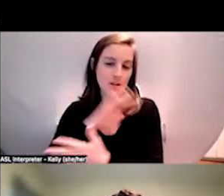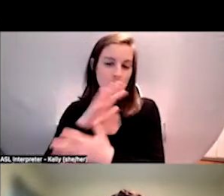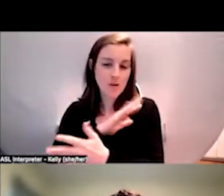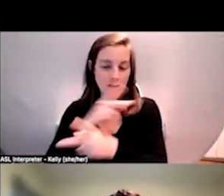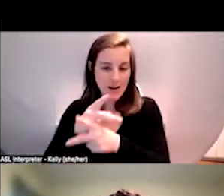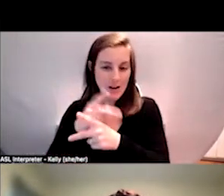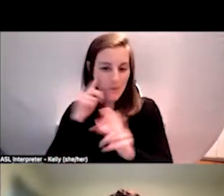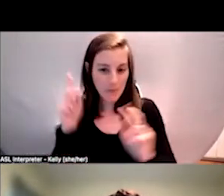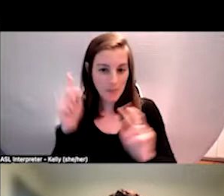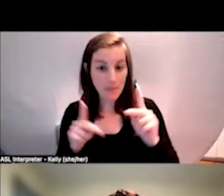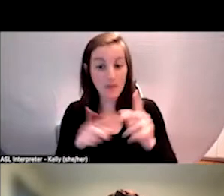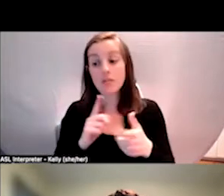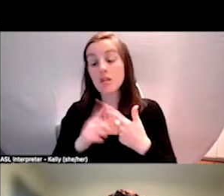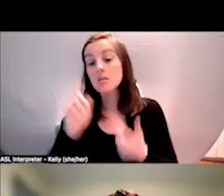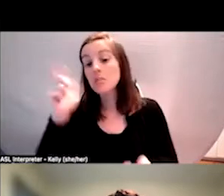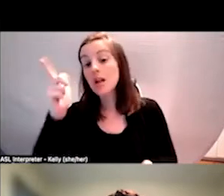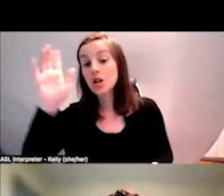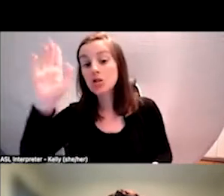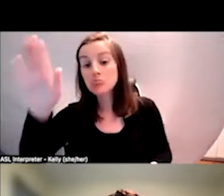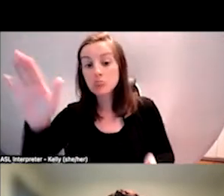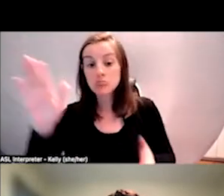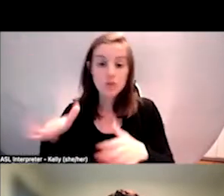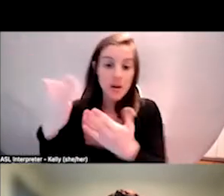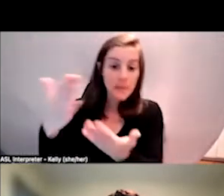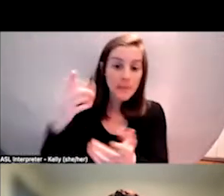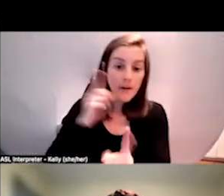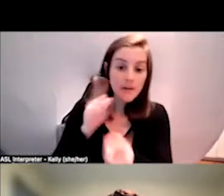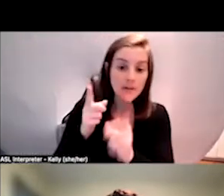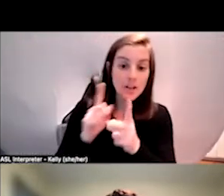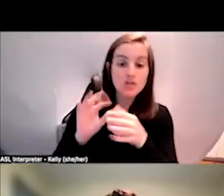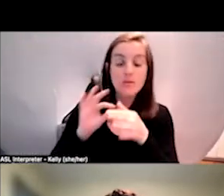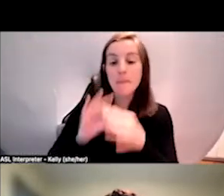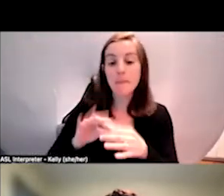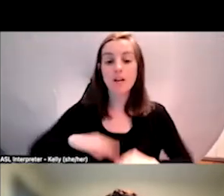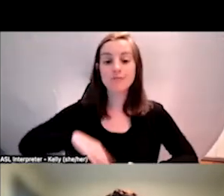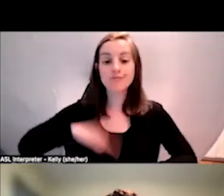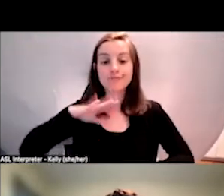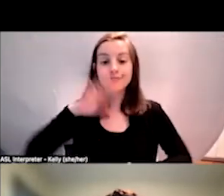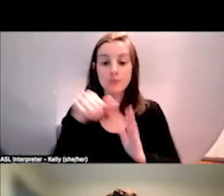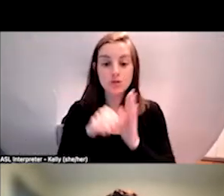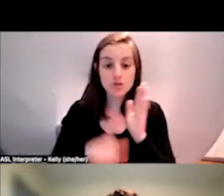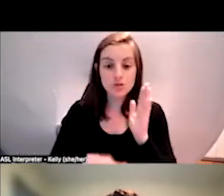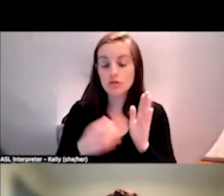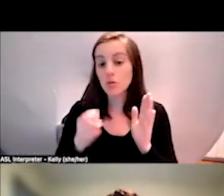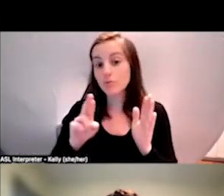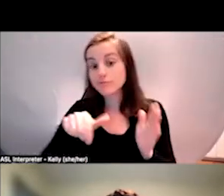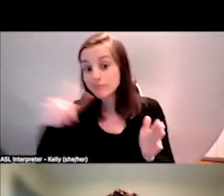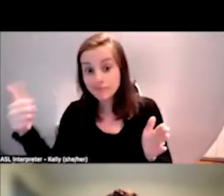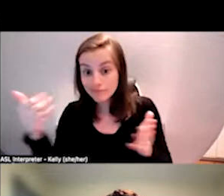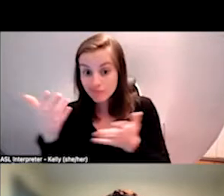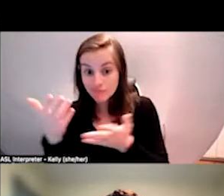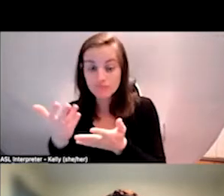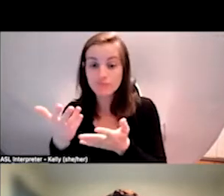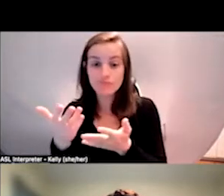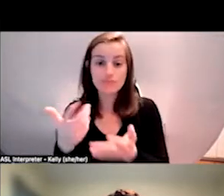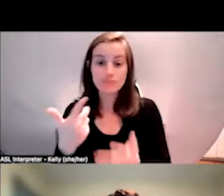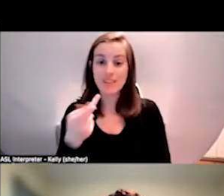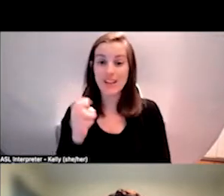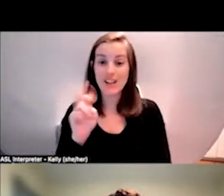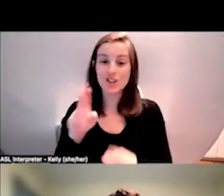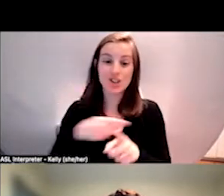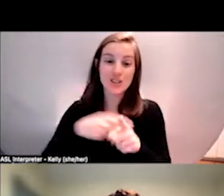down the line, maybe there's a conversation around top surgery or something else, or other gender specific needs